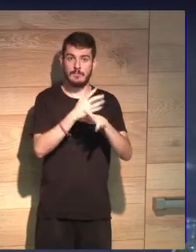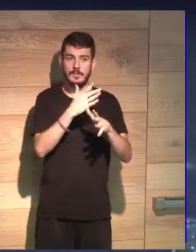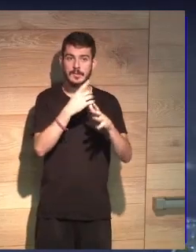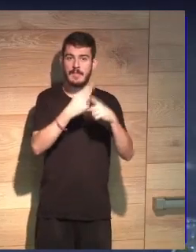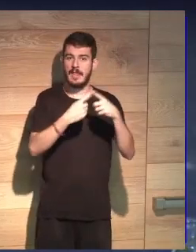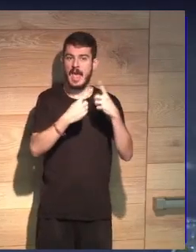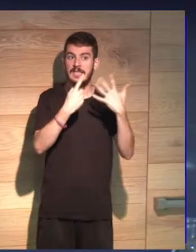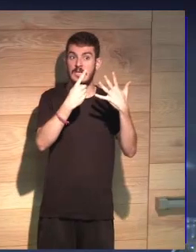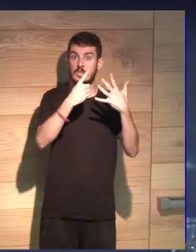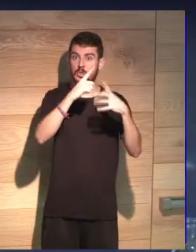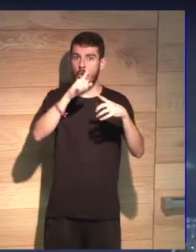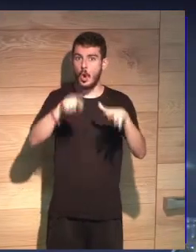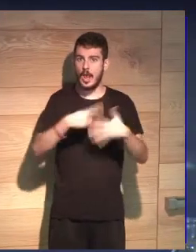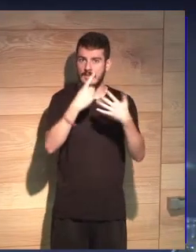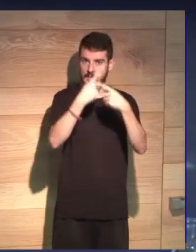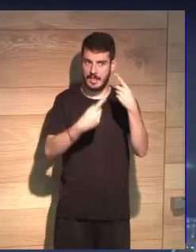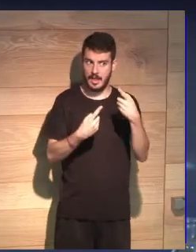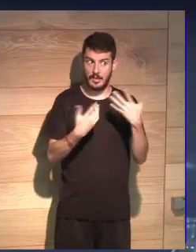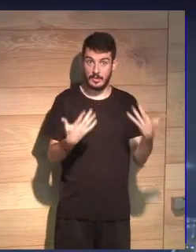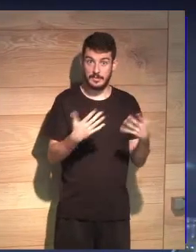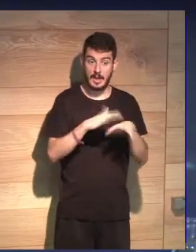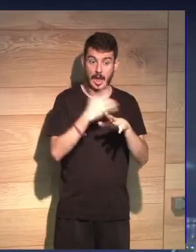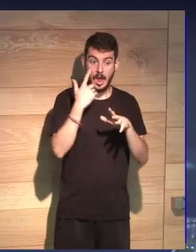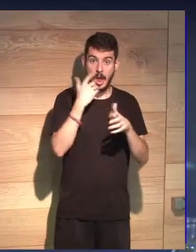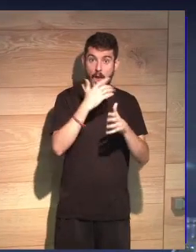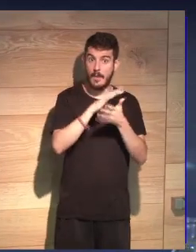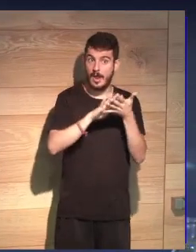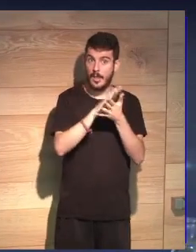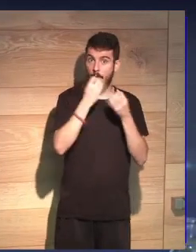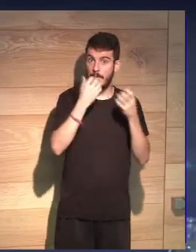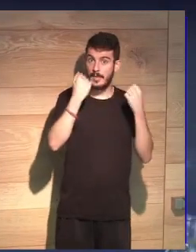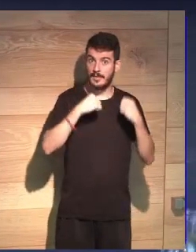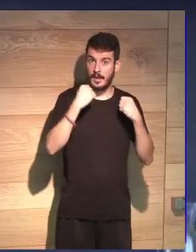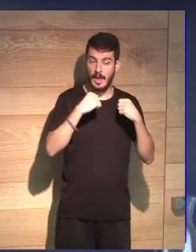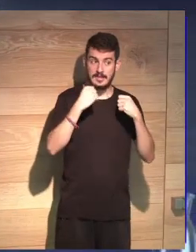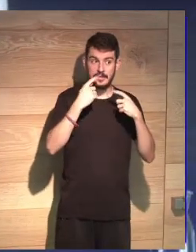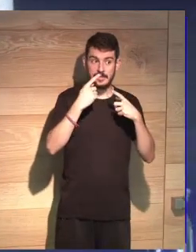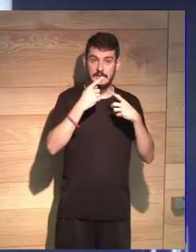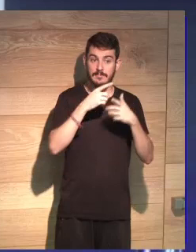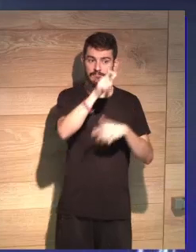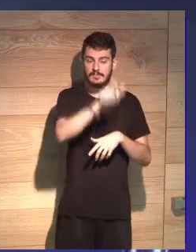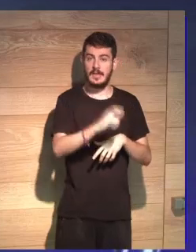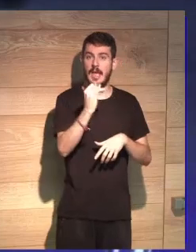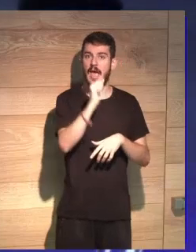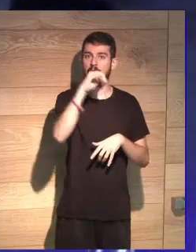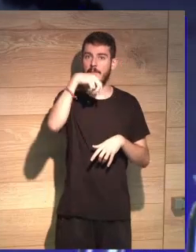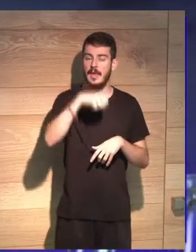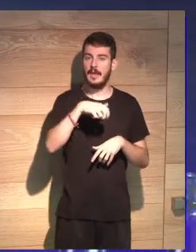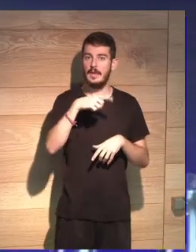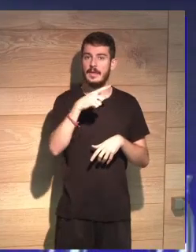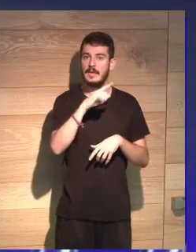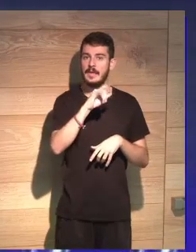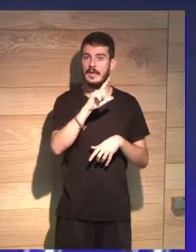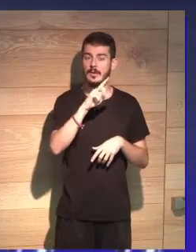we tend to devote about 6.5 hours a week to gaming. So to talk about good practice, we